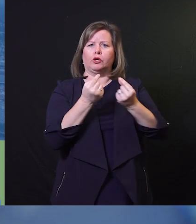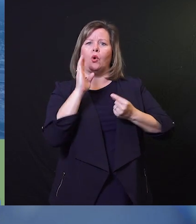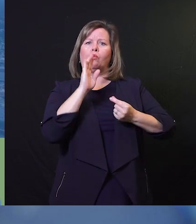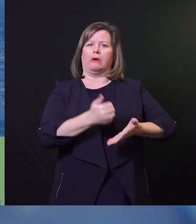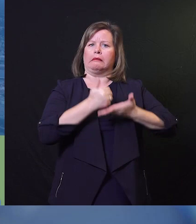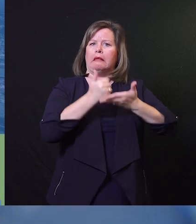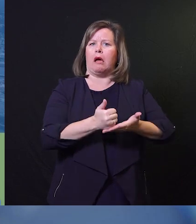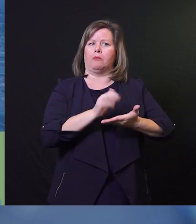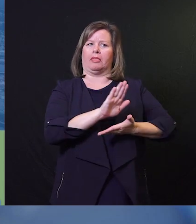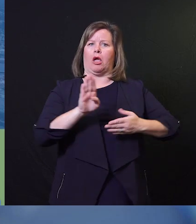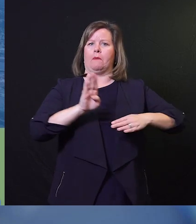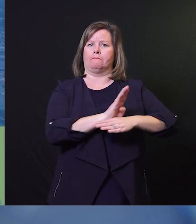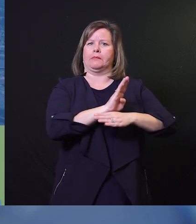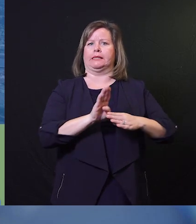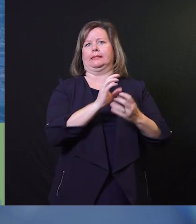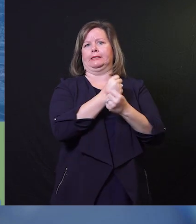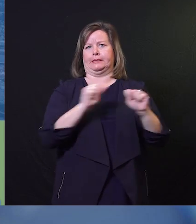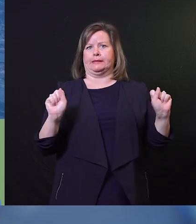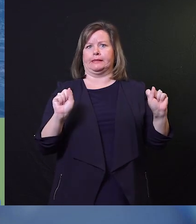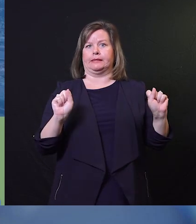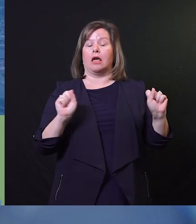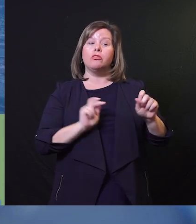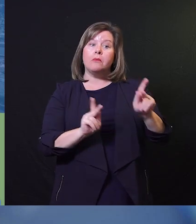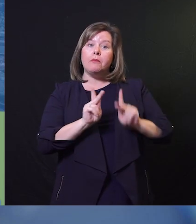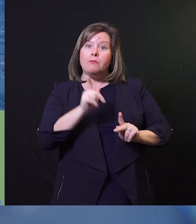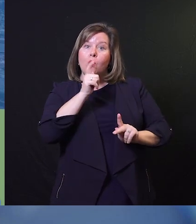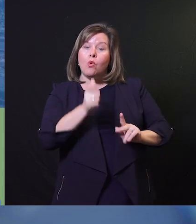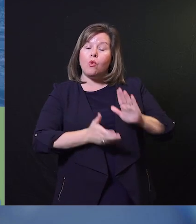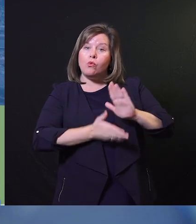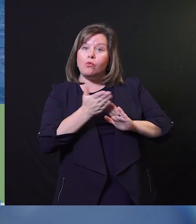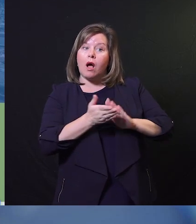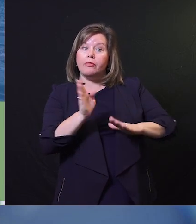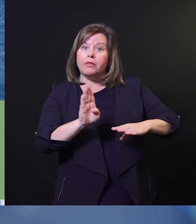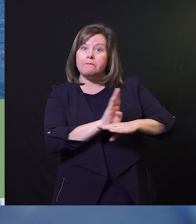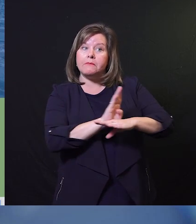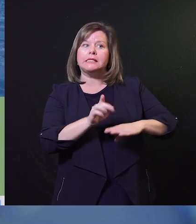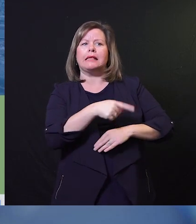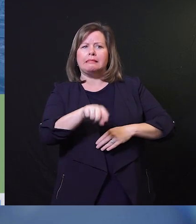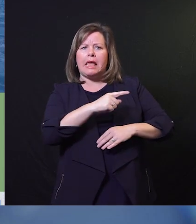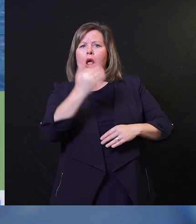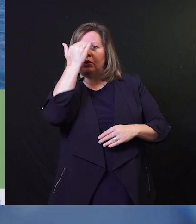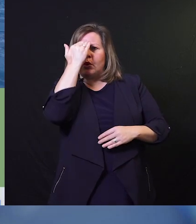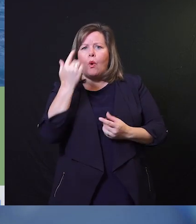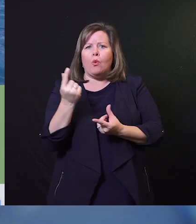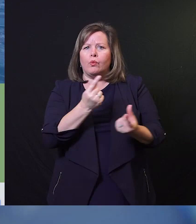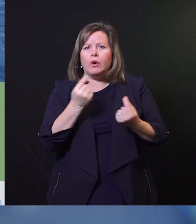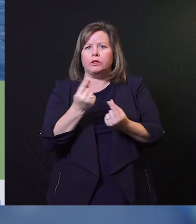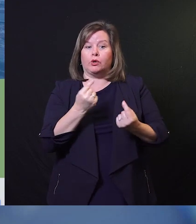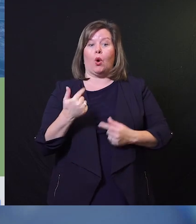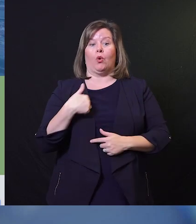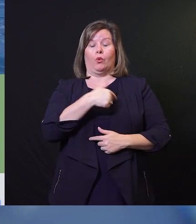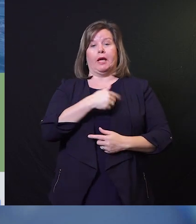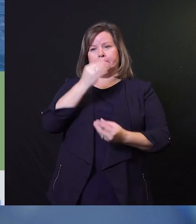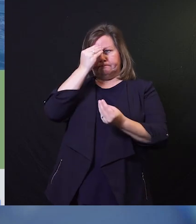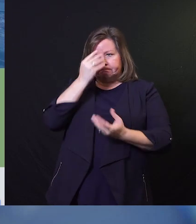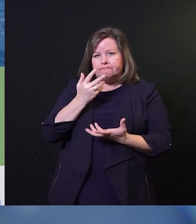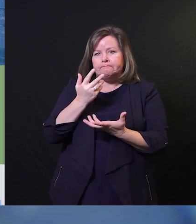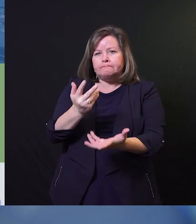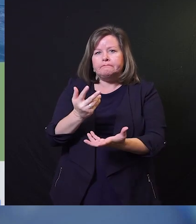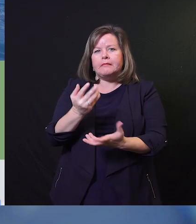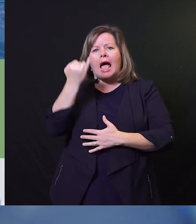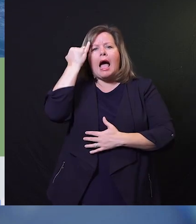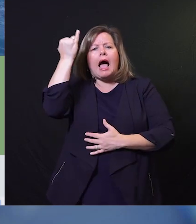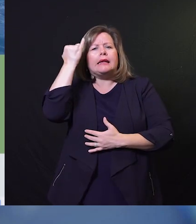the people who run that business, the owners, the managers of that place of business. We want to give you information and ideas that you can